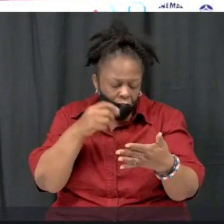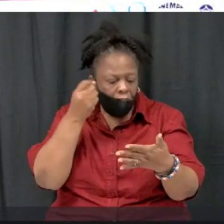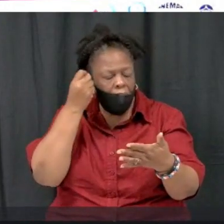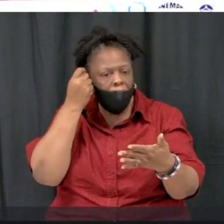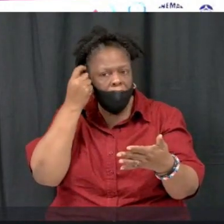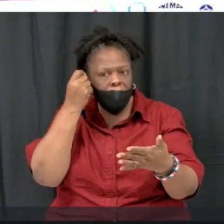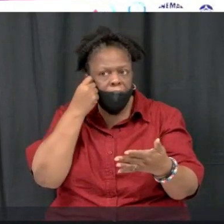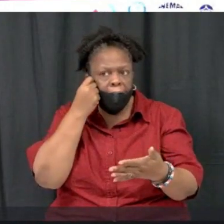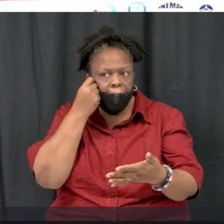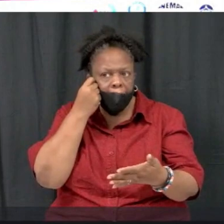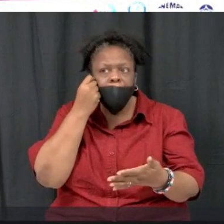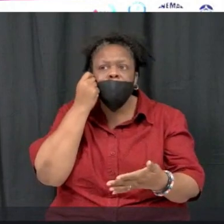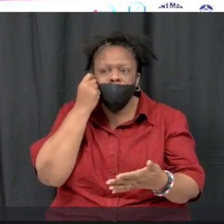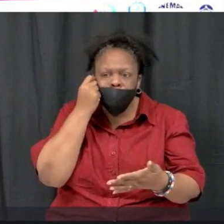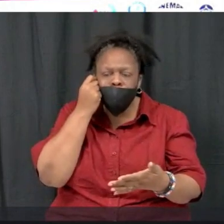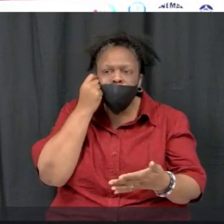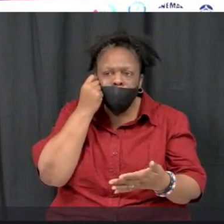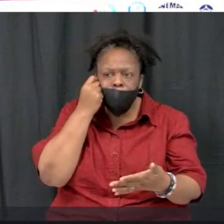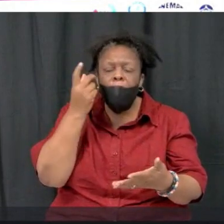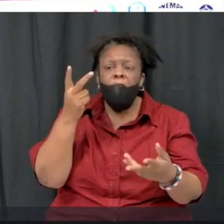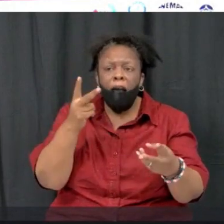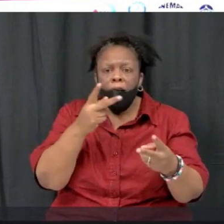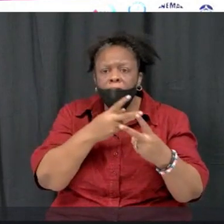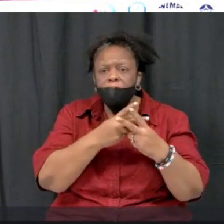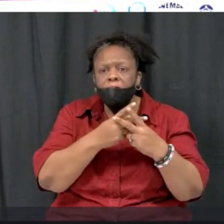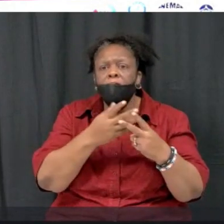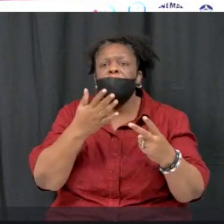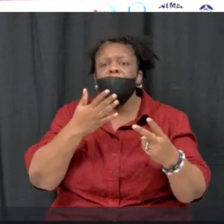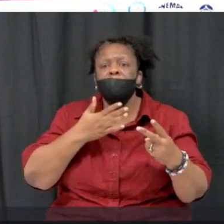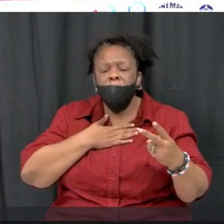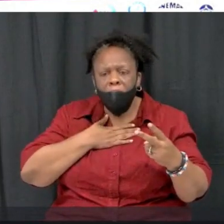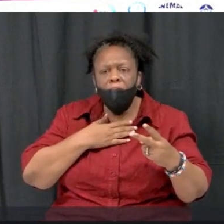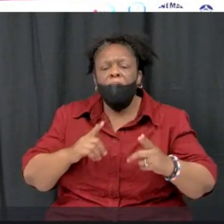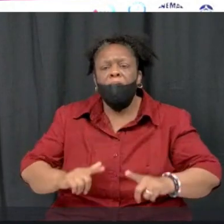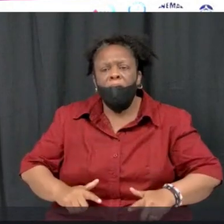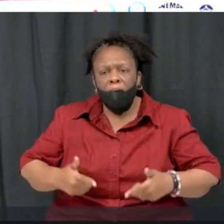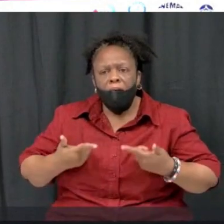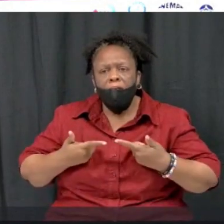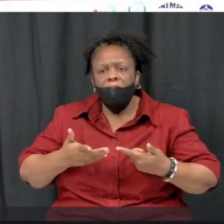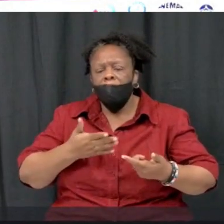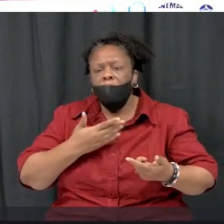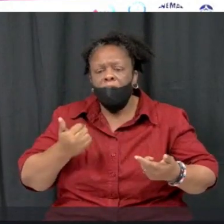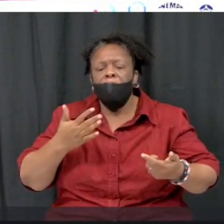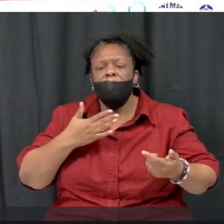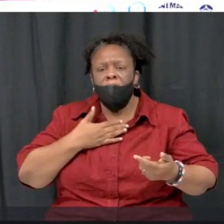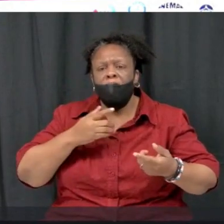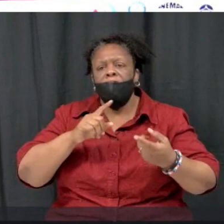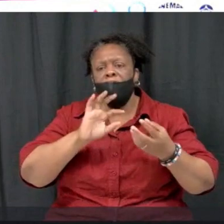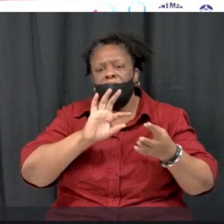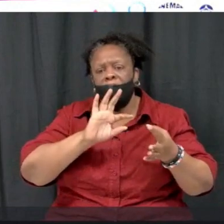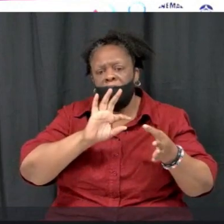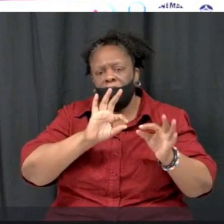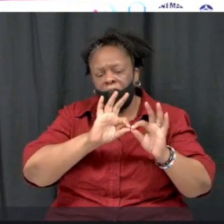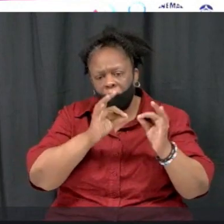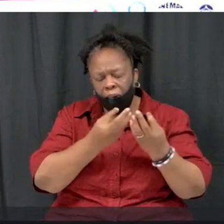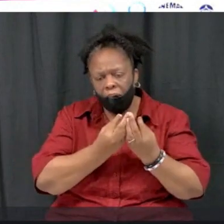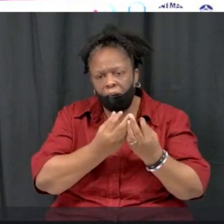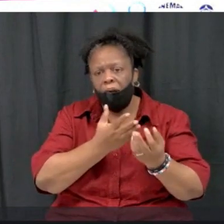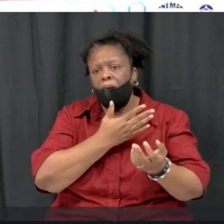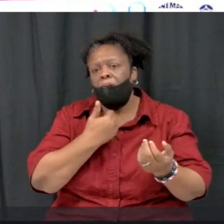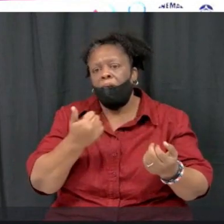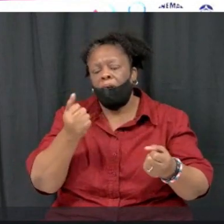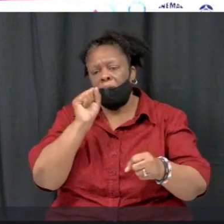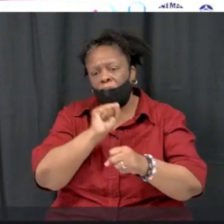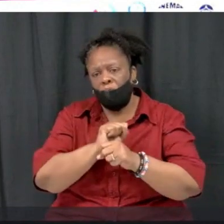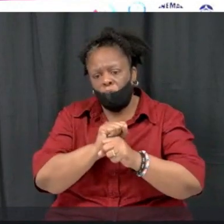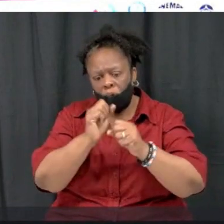best option was to save my life and that of those around me, the people I work with, my family. And I'm here to